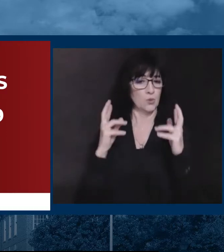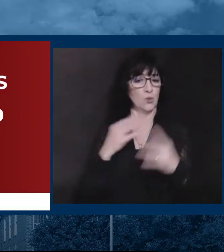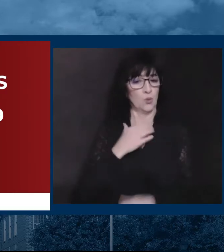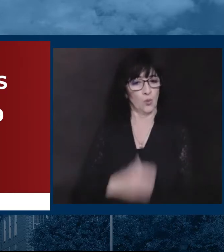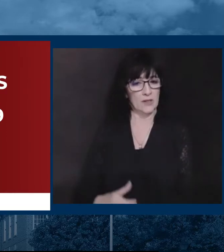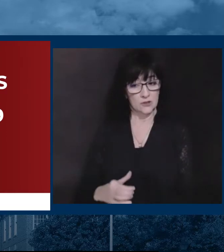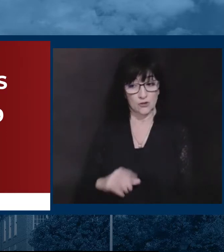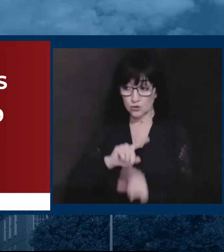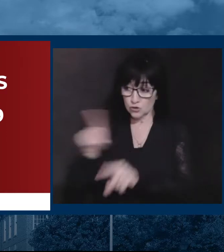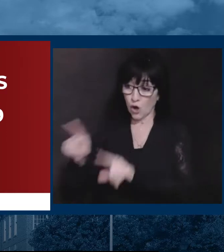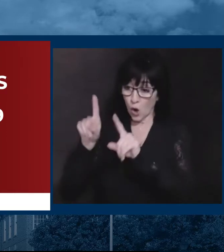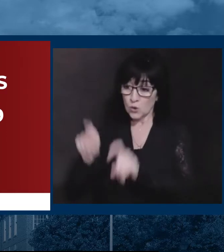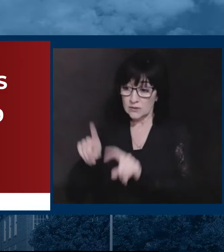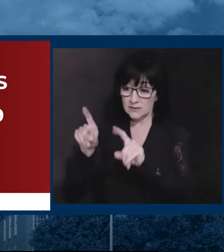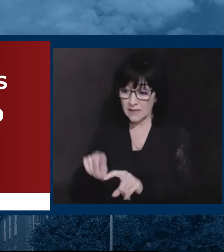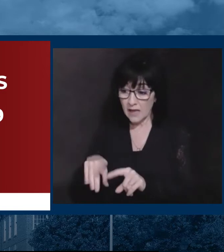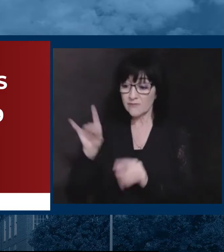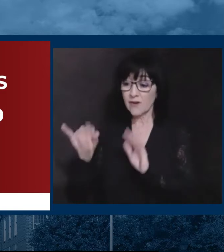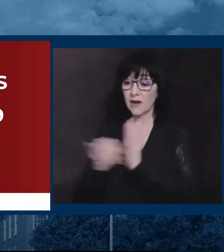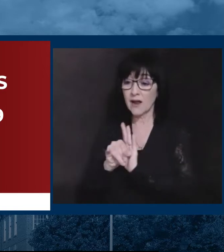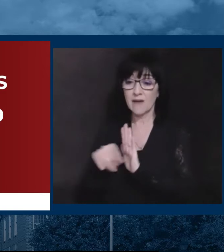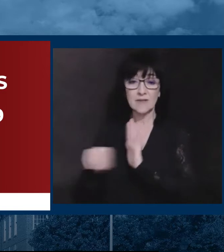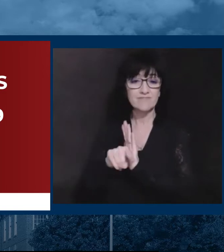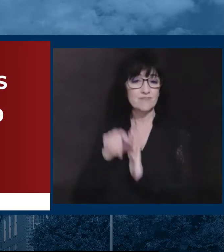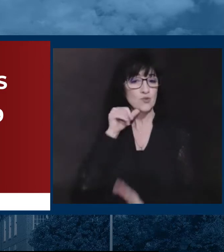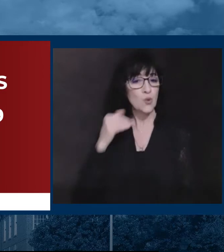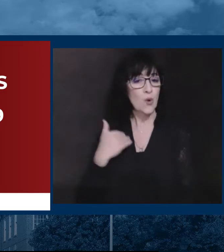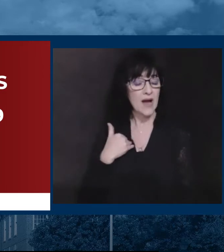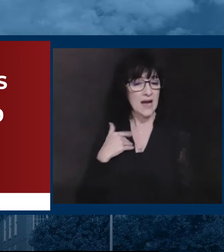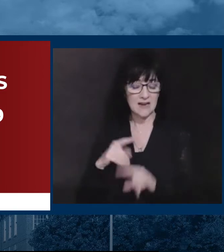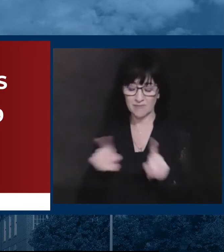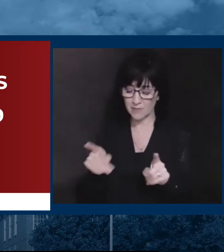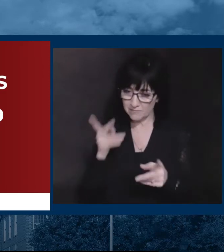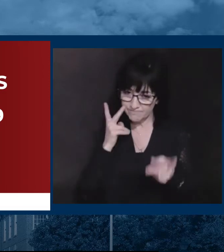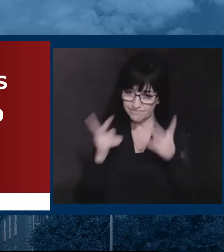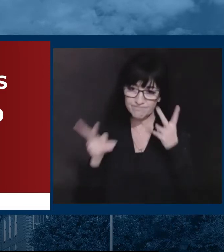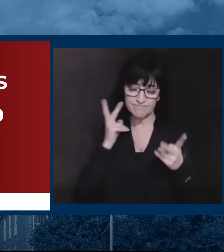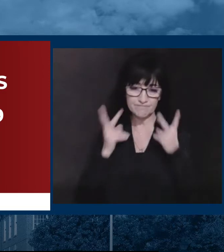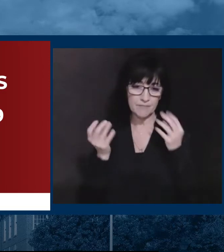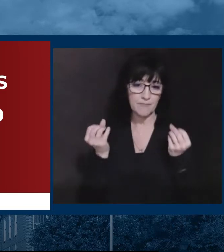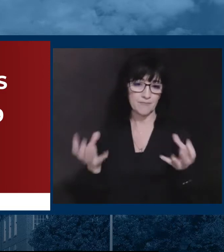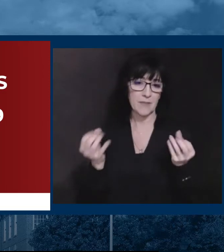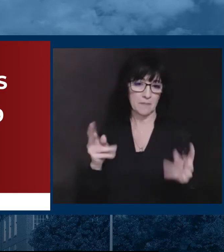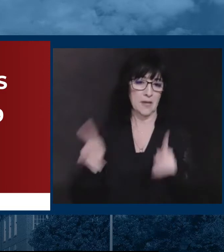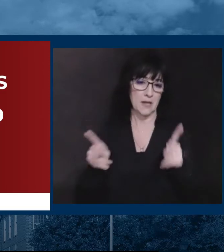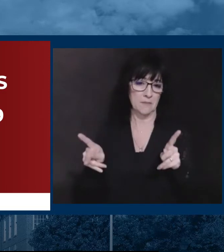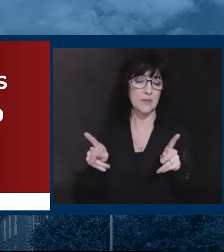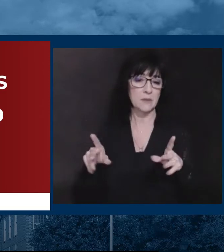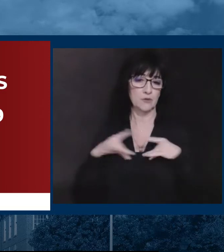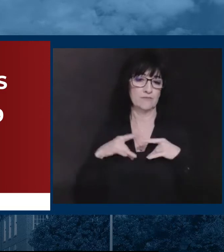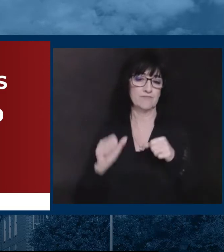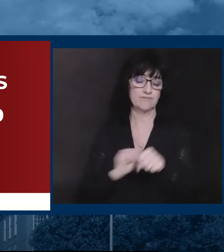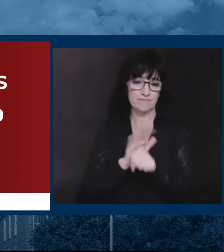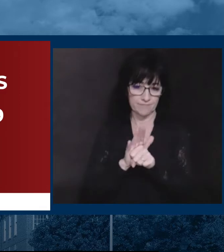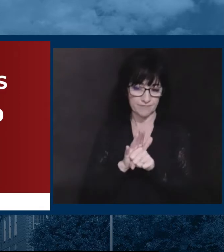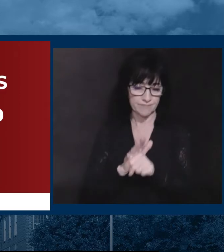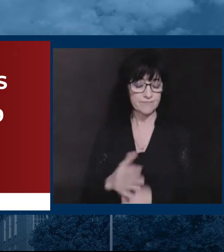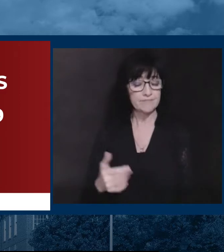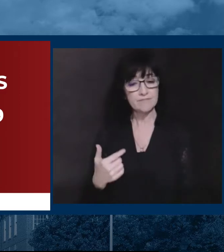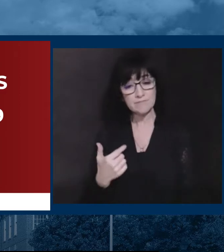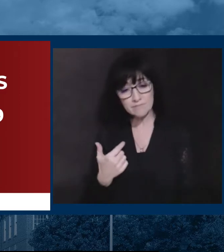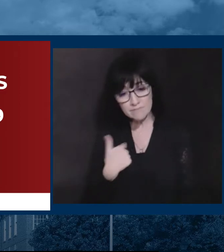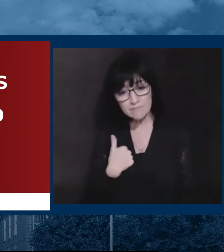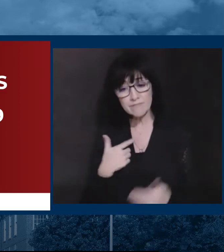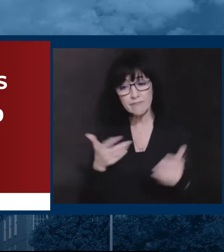9-10 months in meeting the challenge of COVID-19. We've been doing it along with governors and our